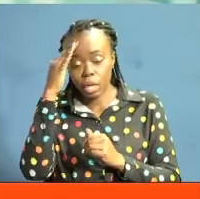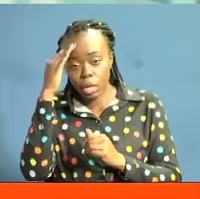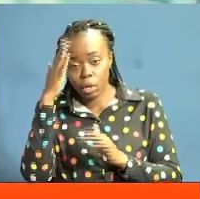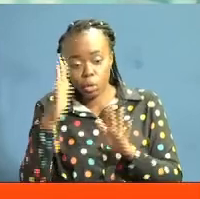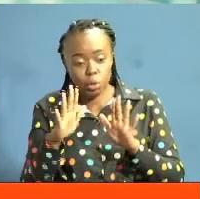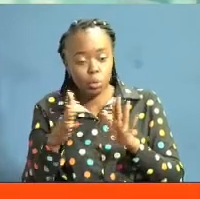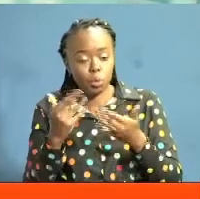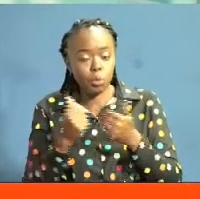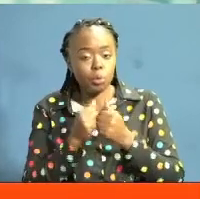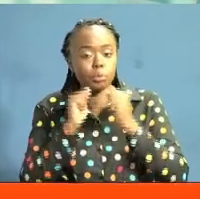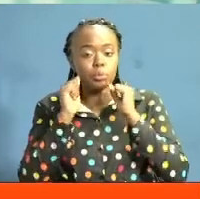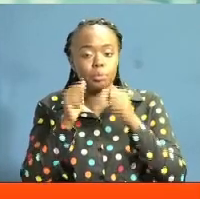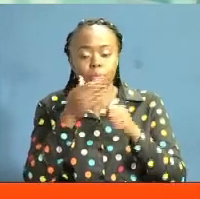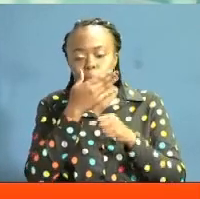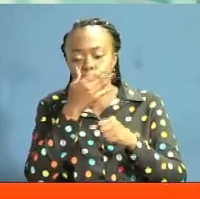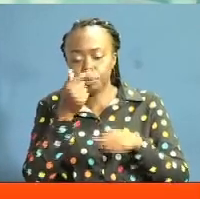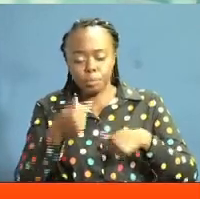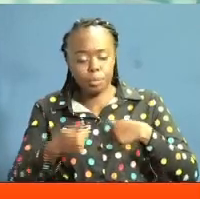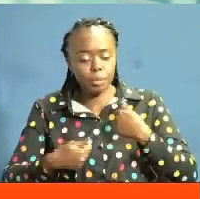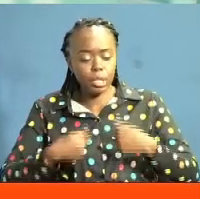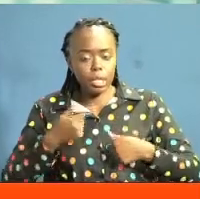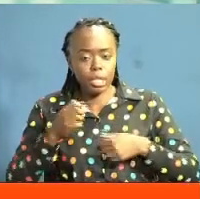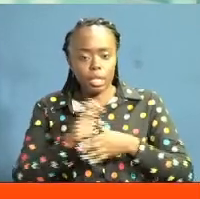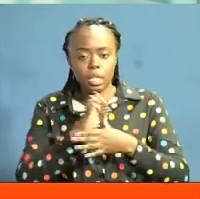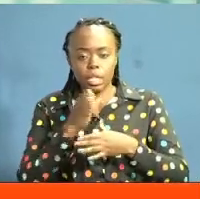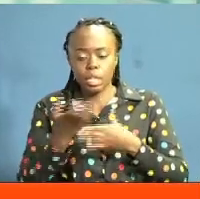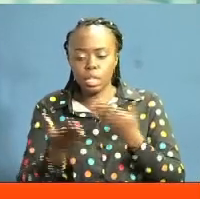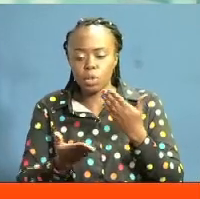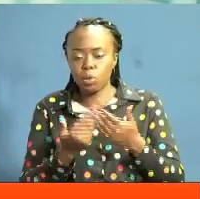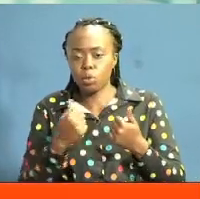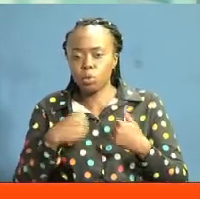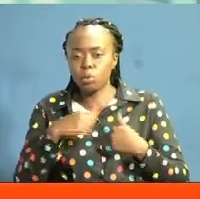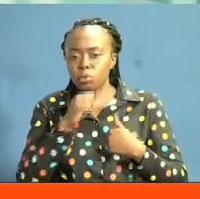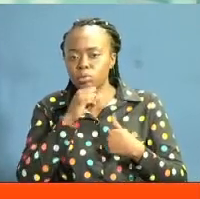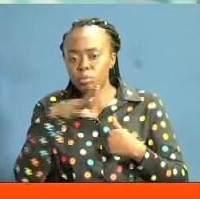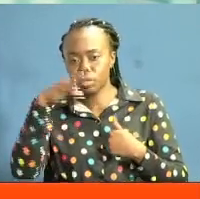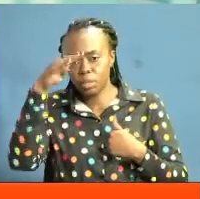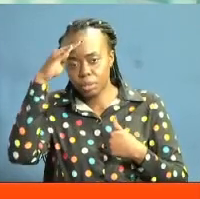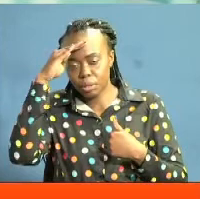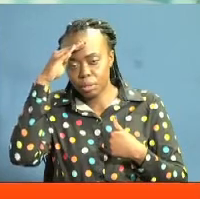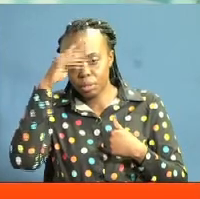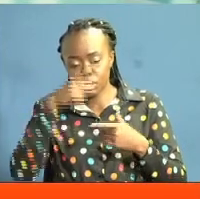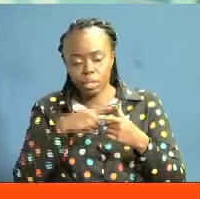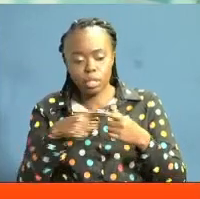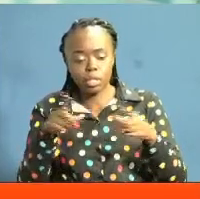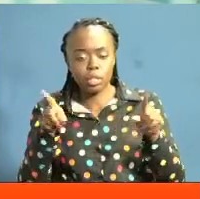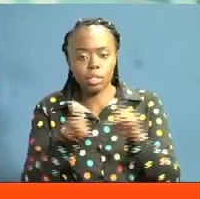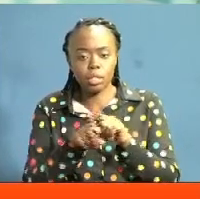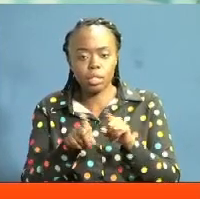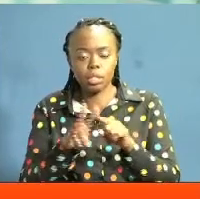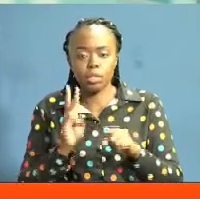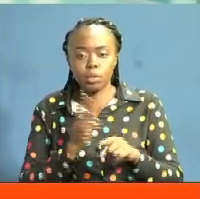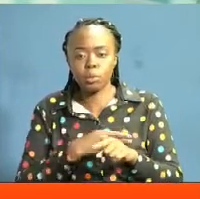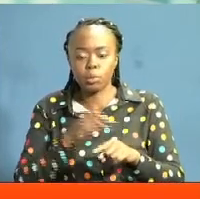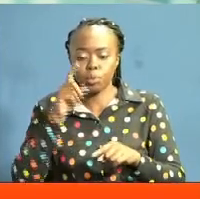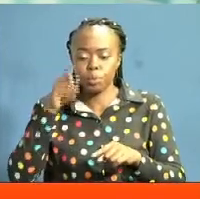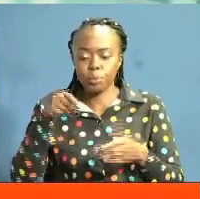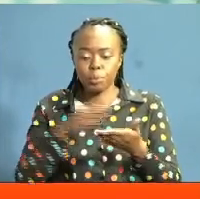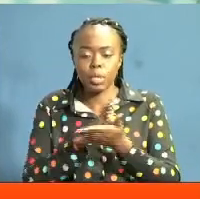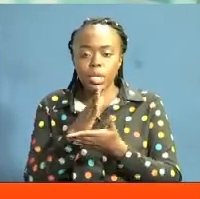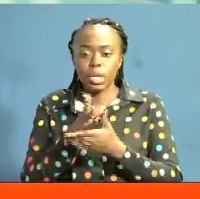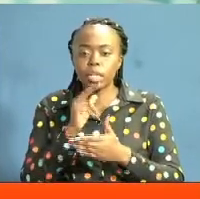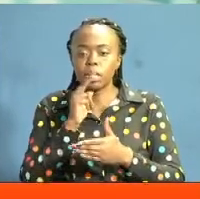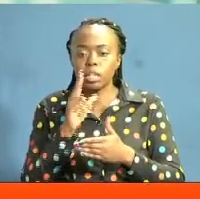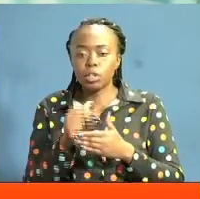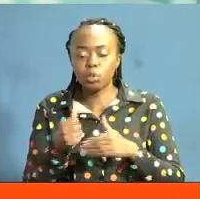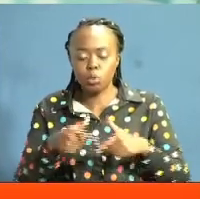how we can better ourselves even when mama is a drunkard. Then also, we must make sure that we do not